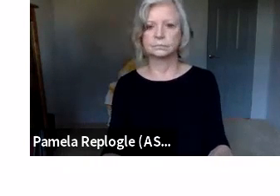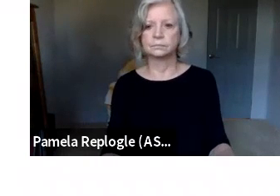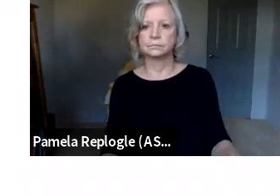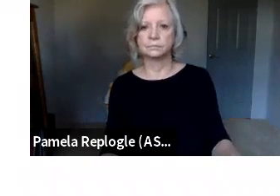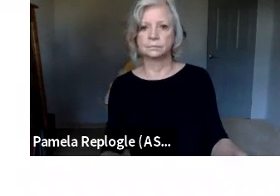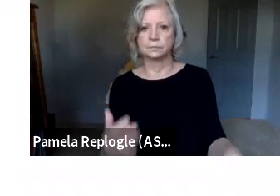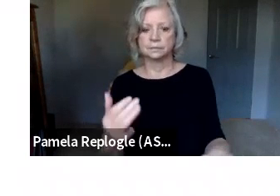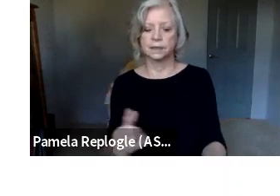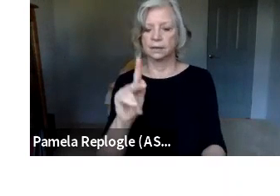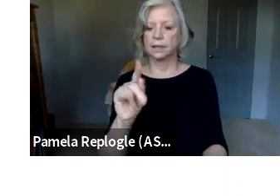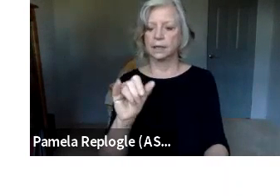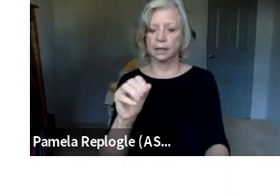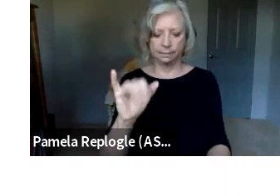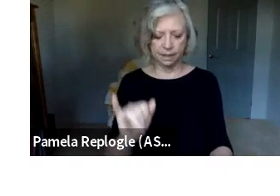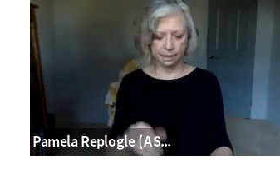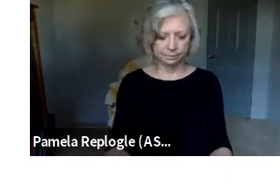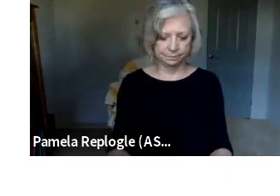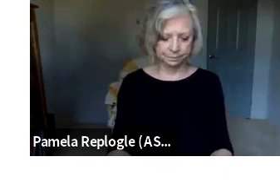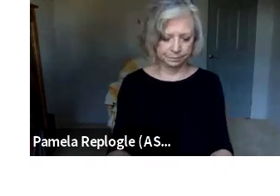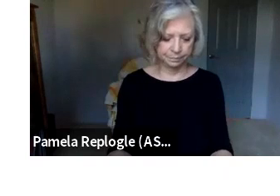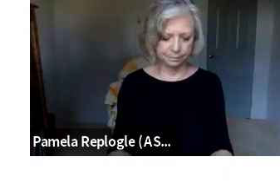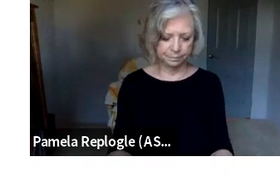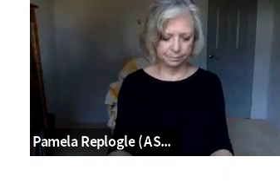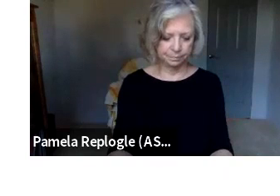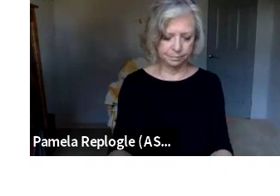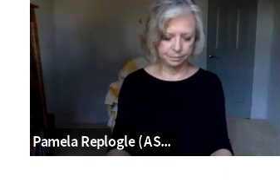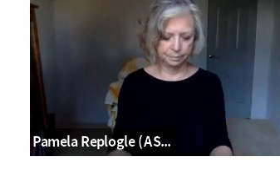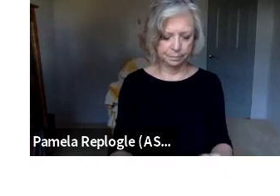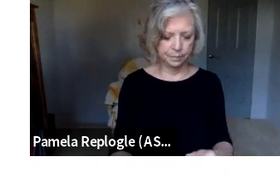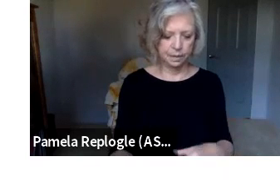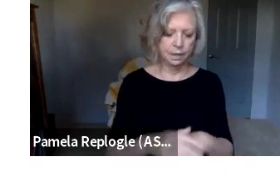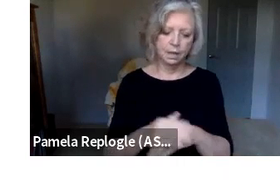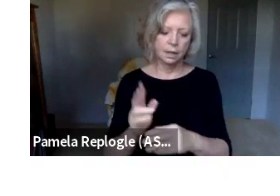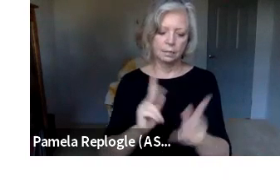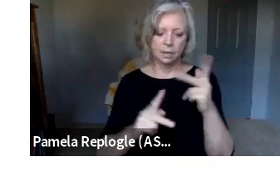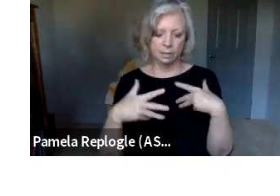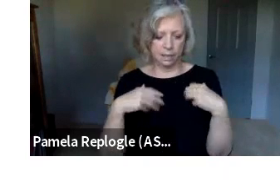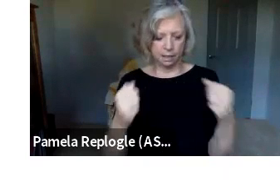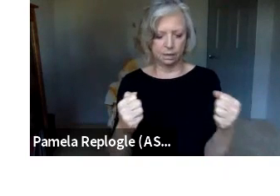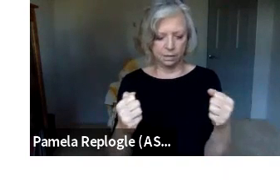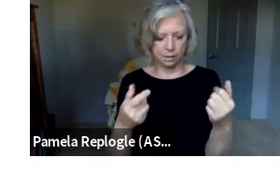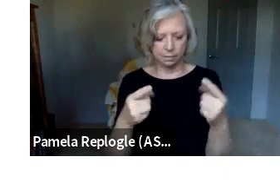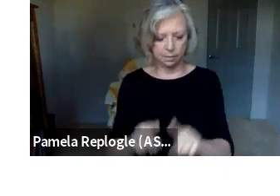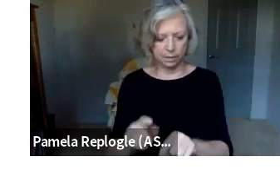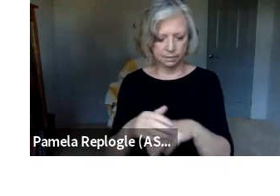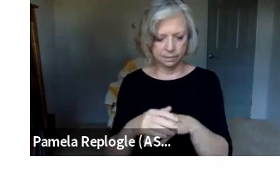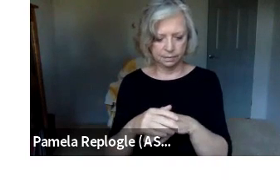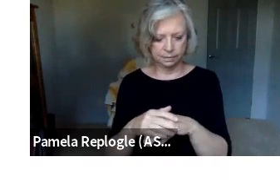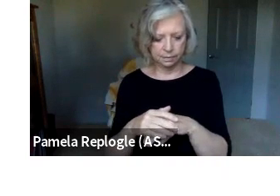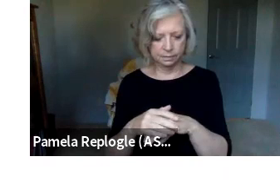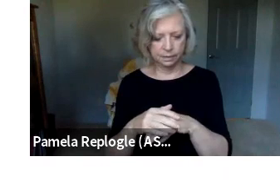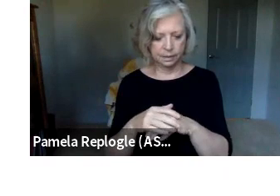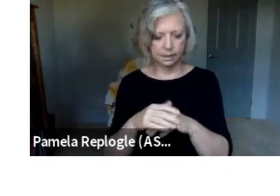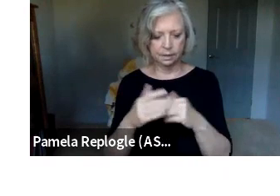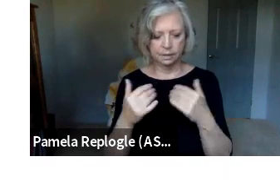Kimi Watkins-Tartt, the Director of the Alameda County Public Health Department, to talk us through our recovery and resilience